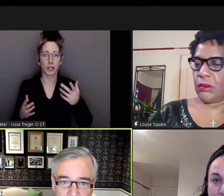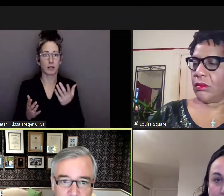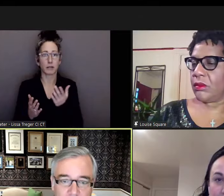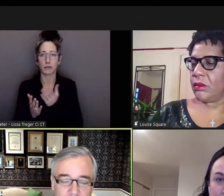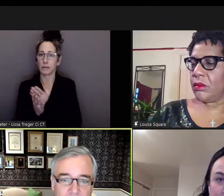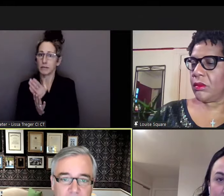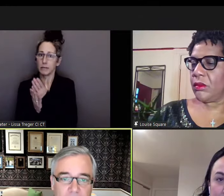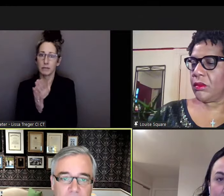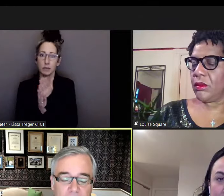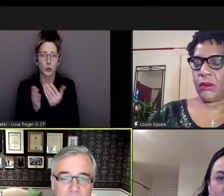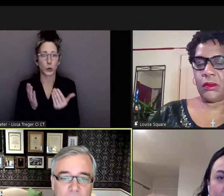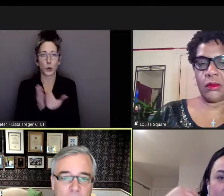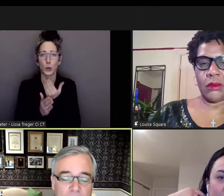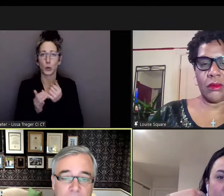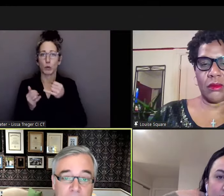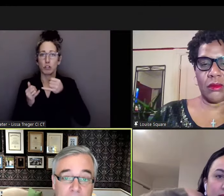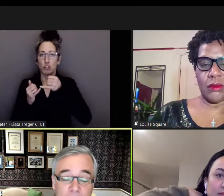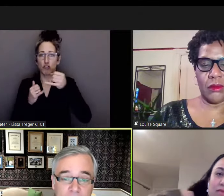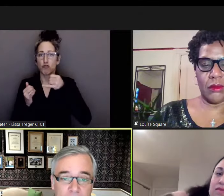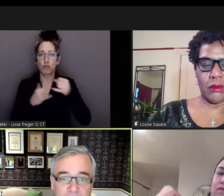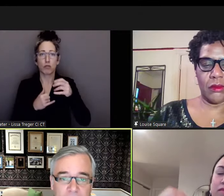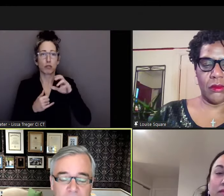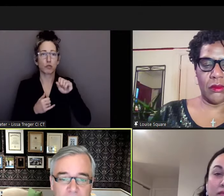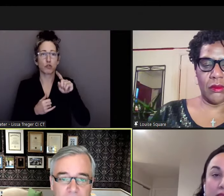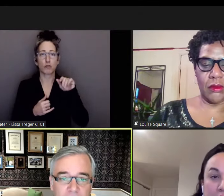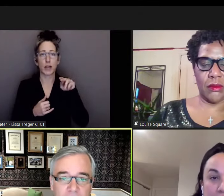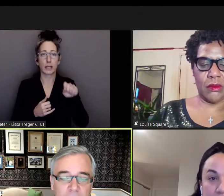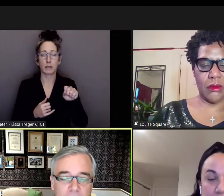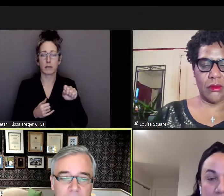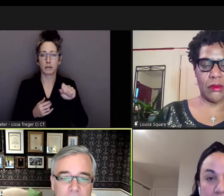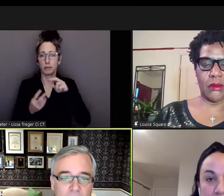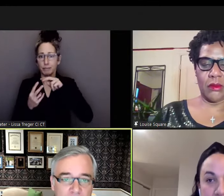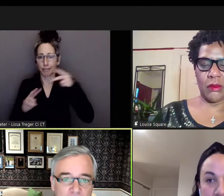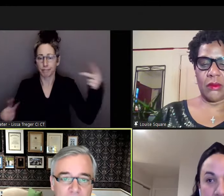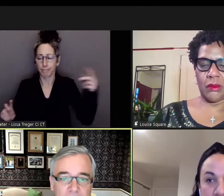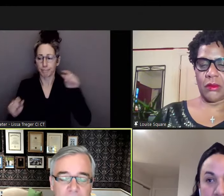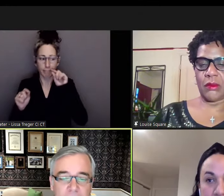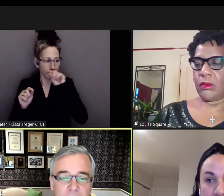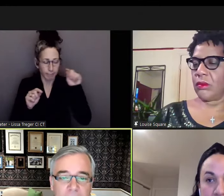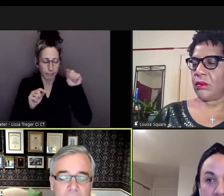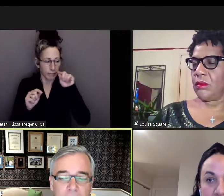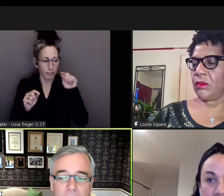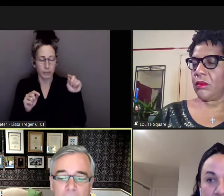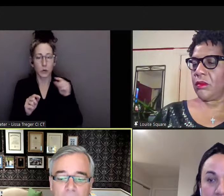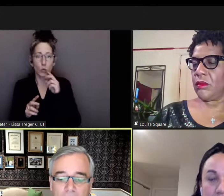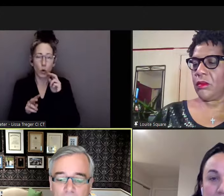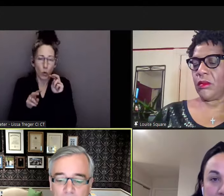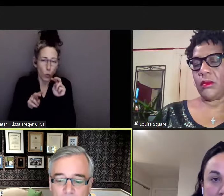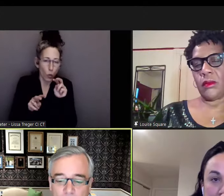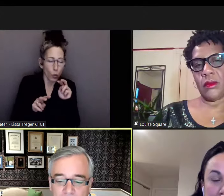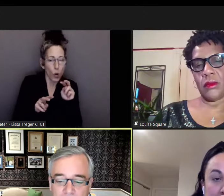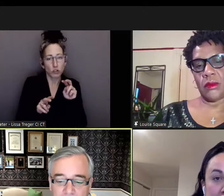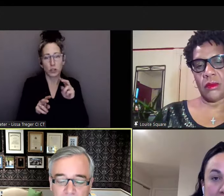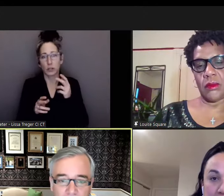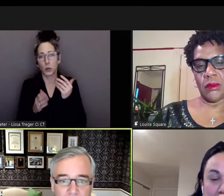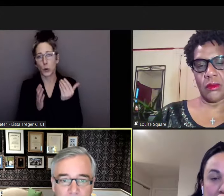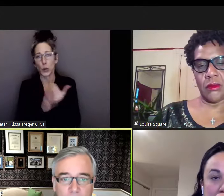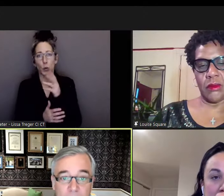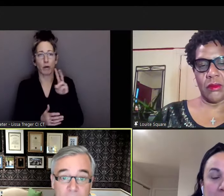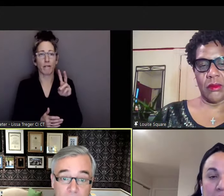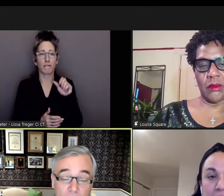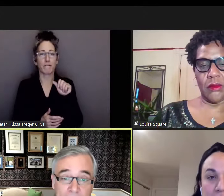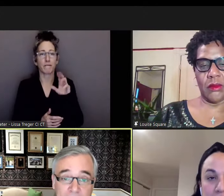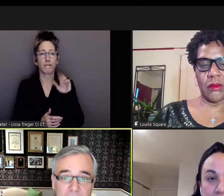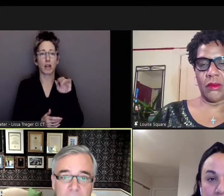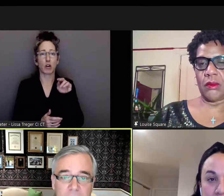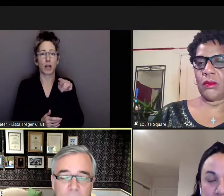Along with everybody else, we're working very closely with the government and others to monitor variants. And we've